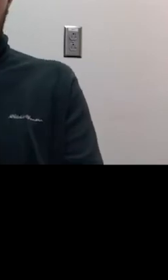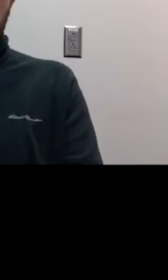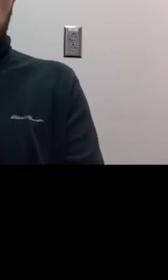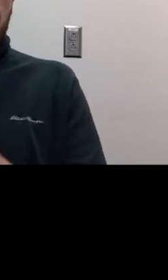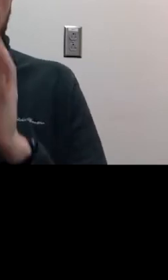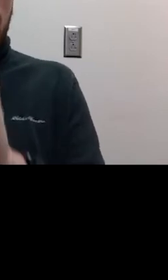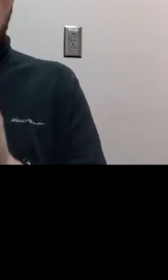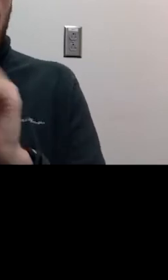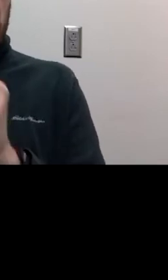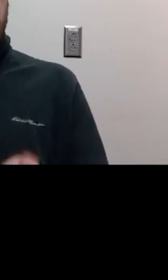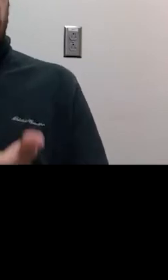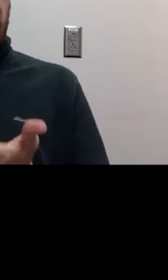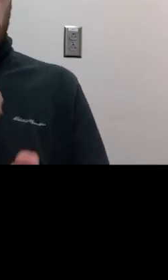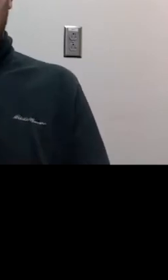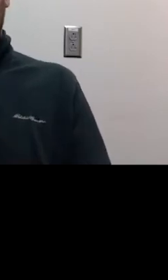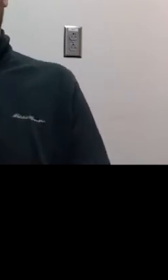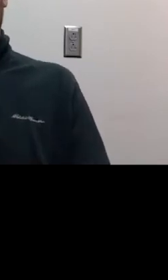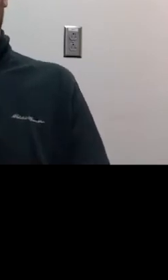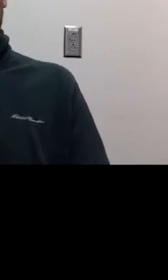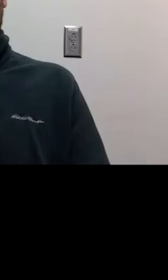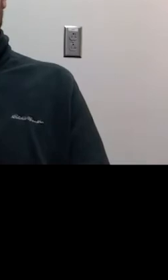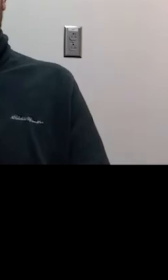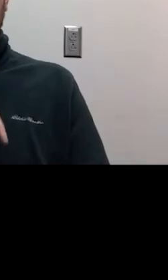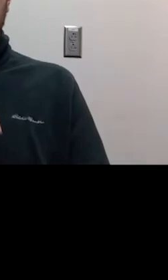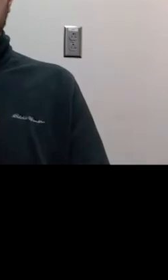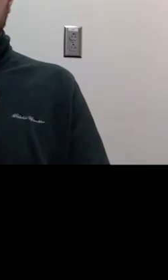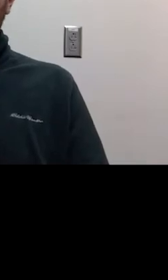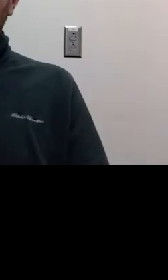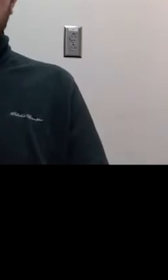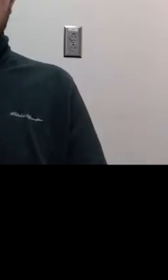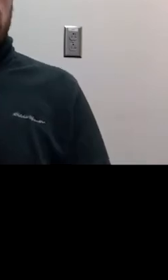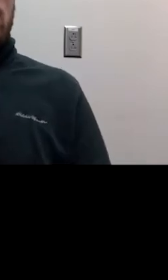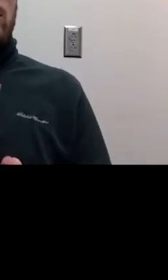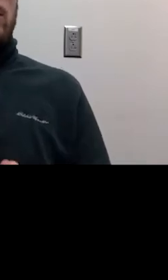footprint? How could we, not only decrease our